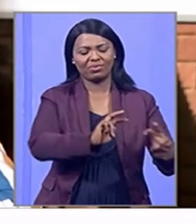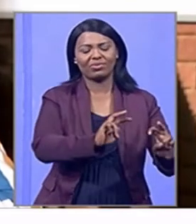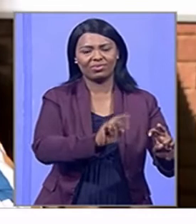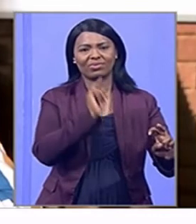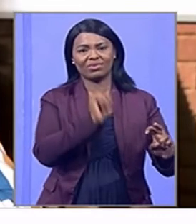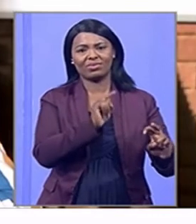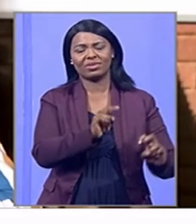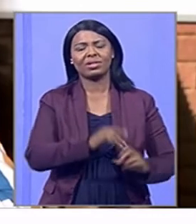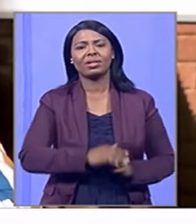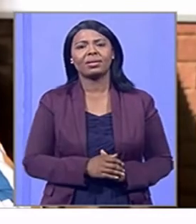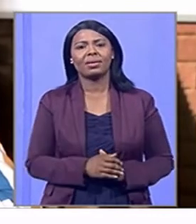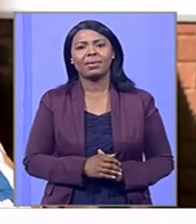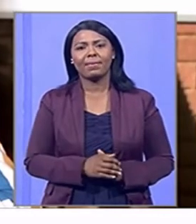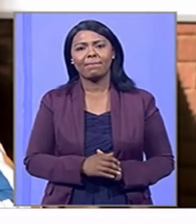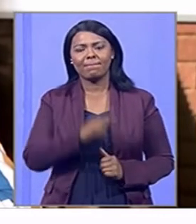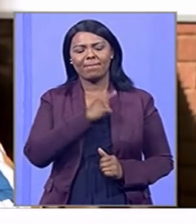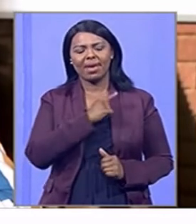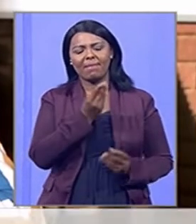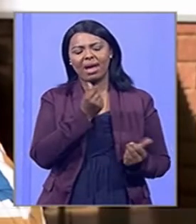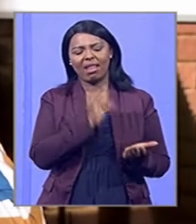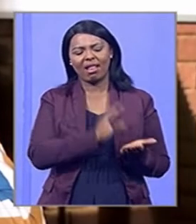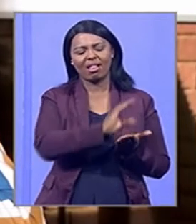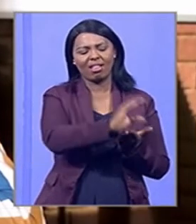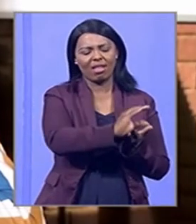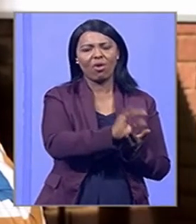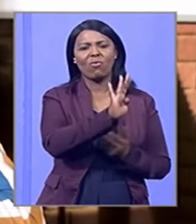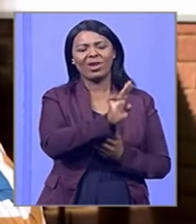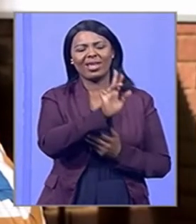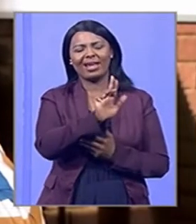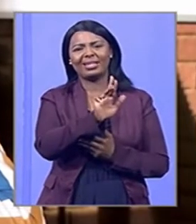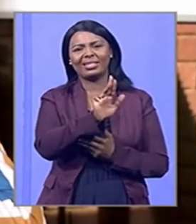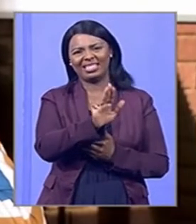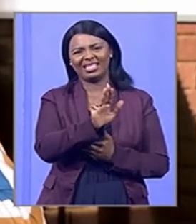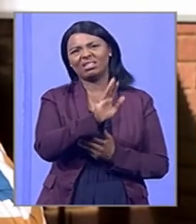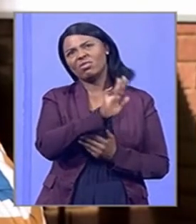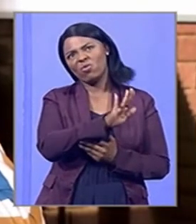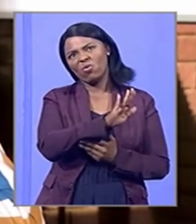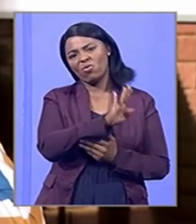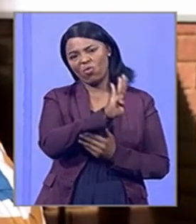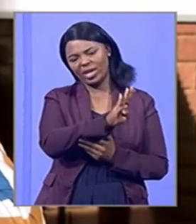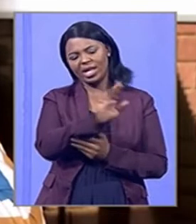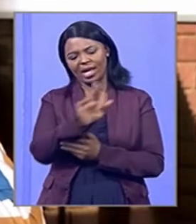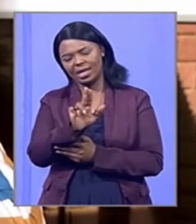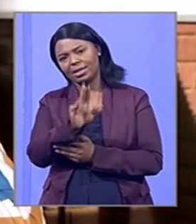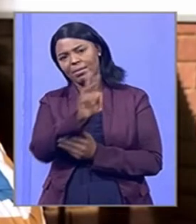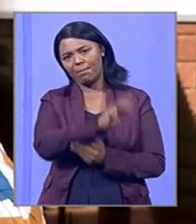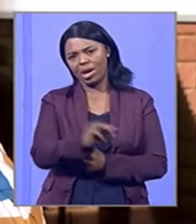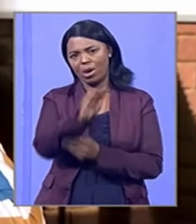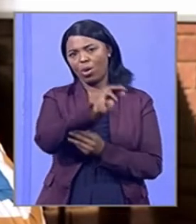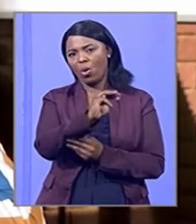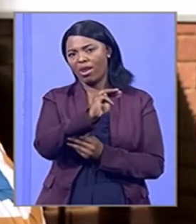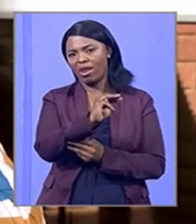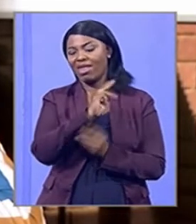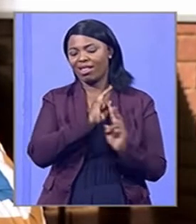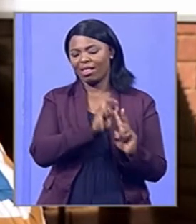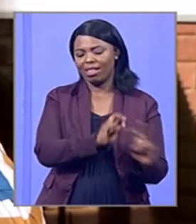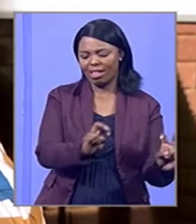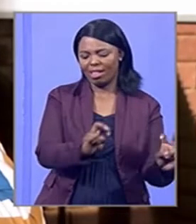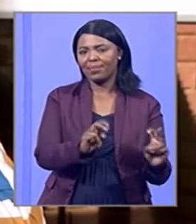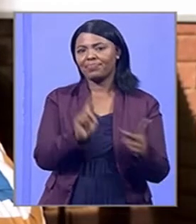ka ba tšhelete le kana 48 million ye le go re lebeletse gona go re lebeletse gape ka